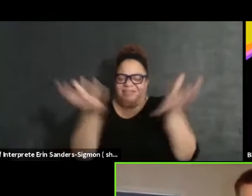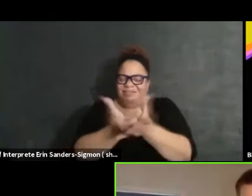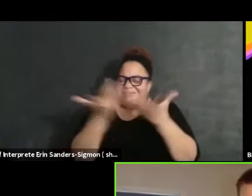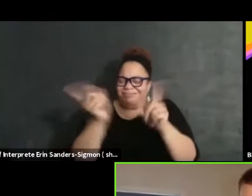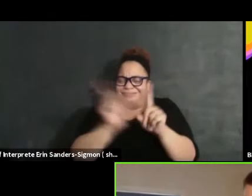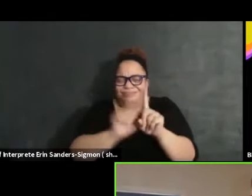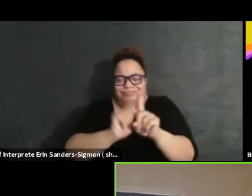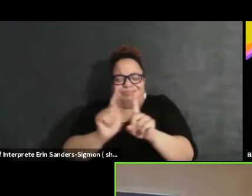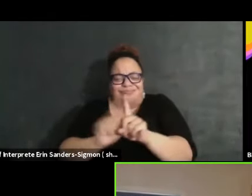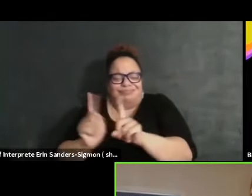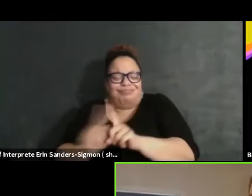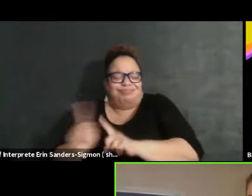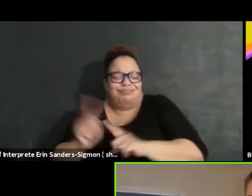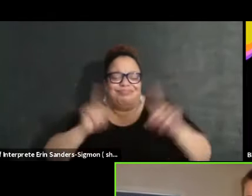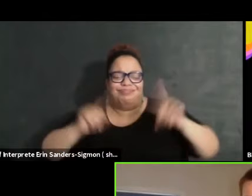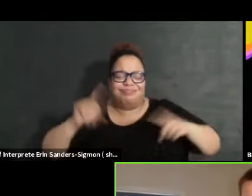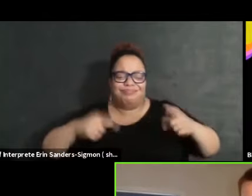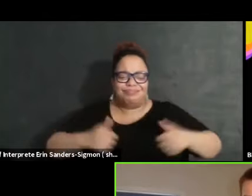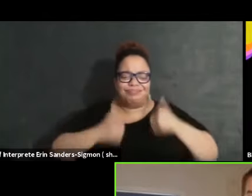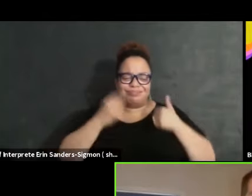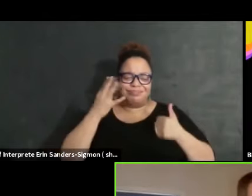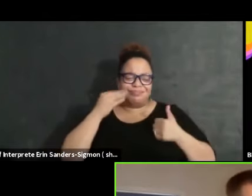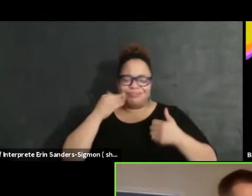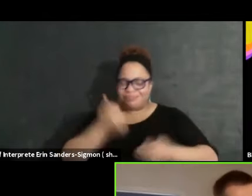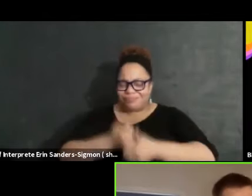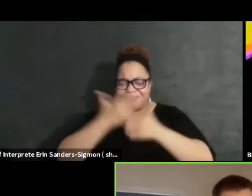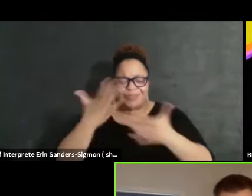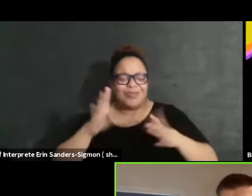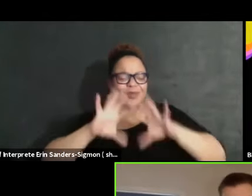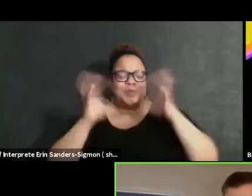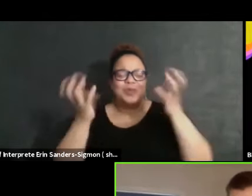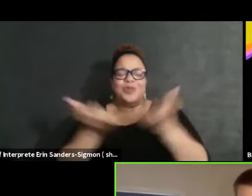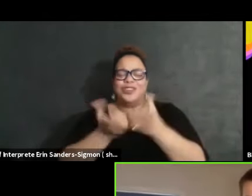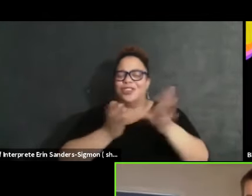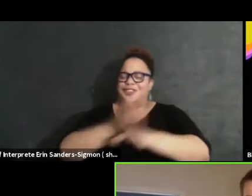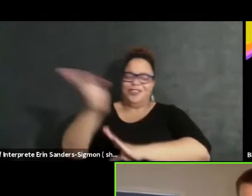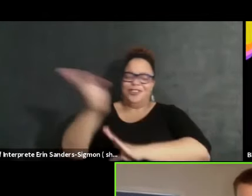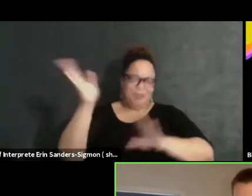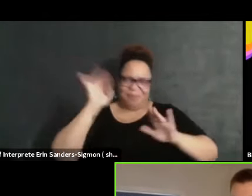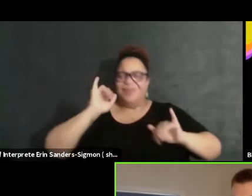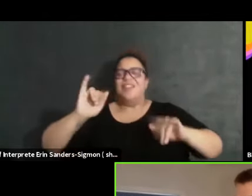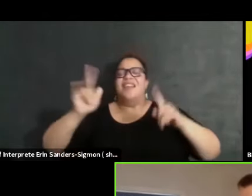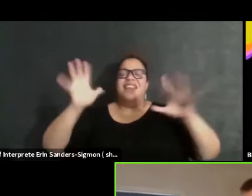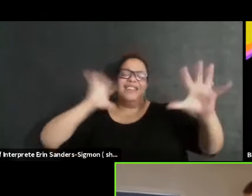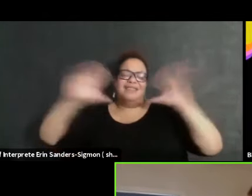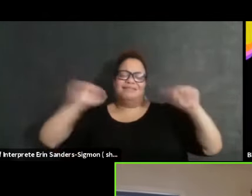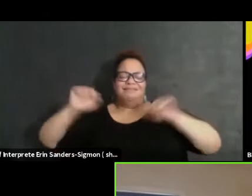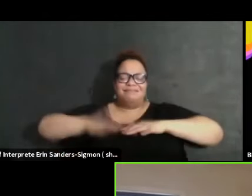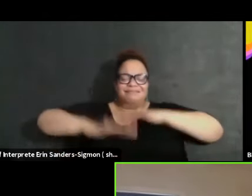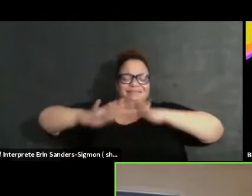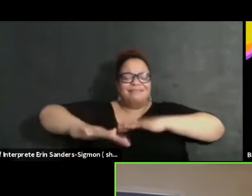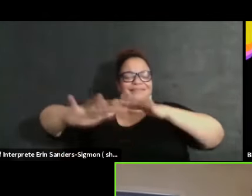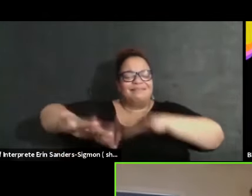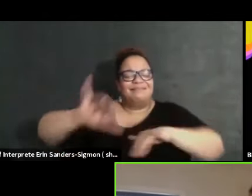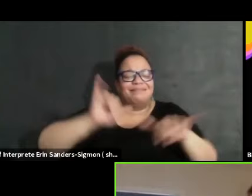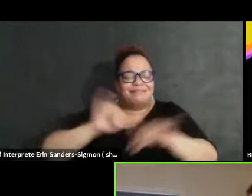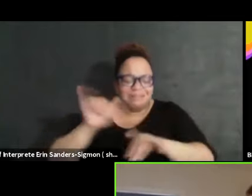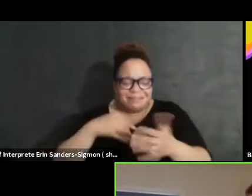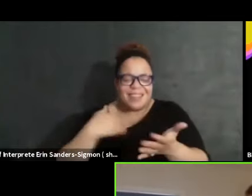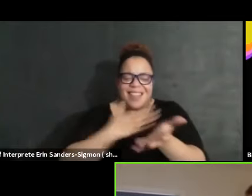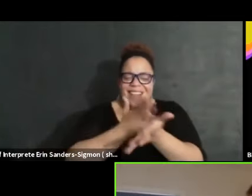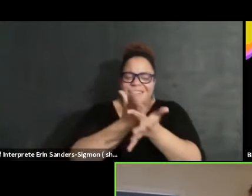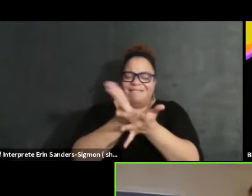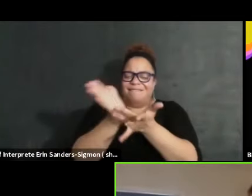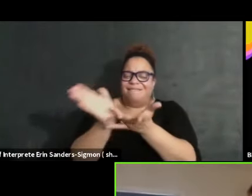form into all of these things, which now looking back, we can see the tentacles of writing a 90-minute